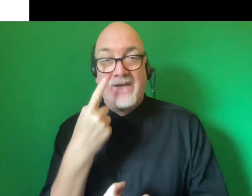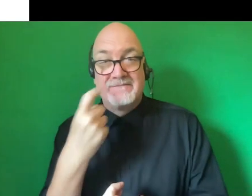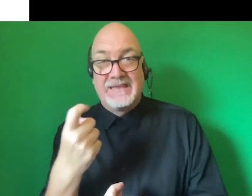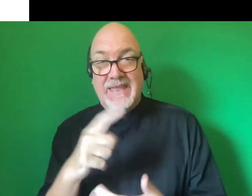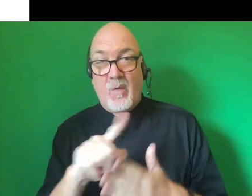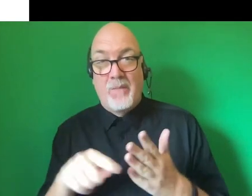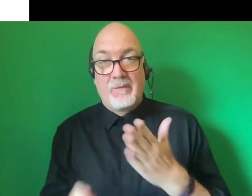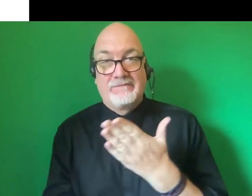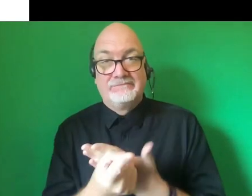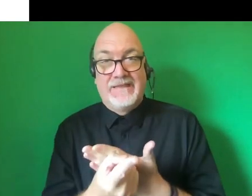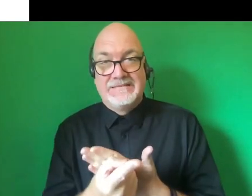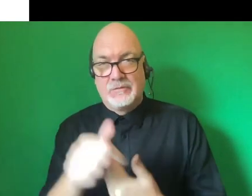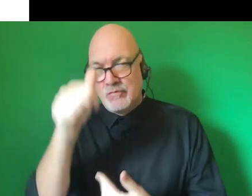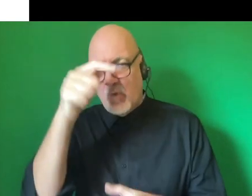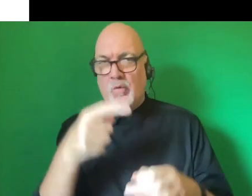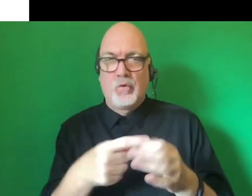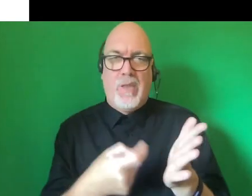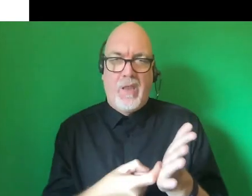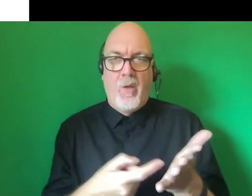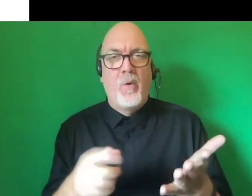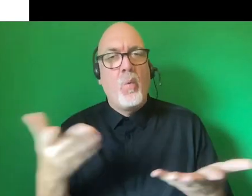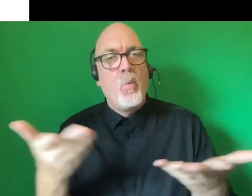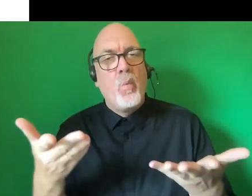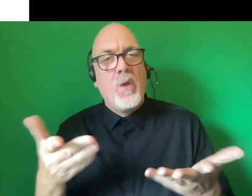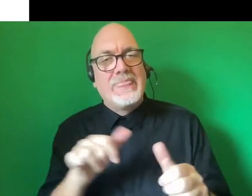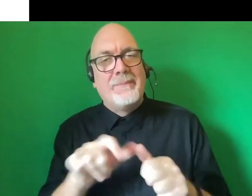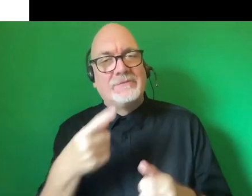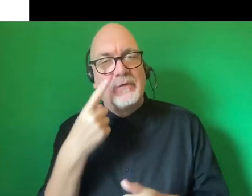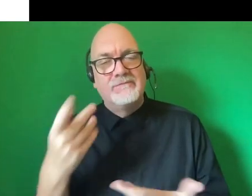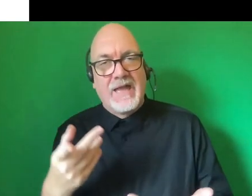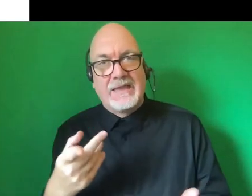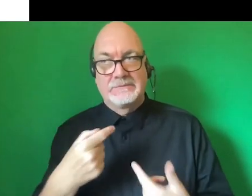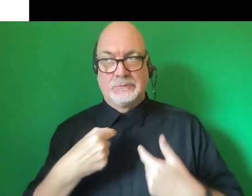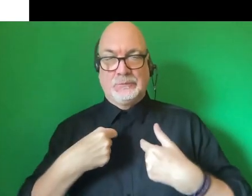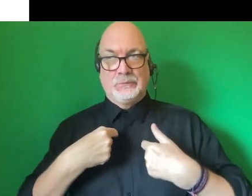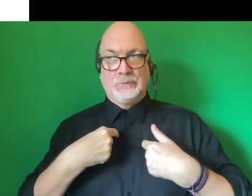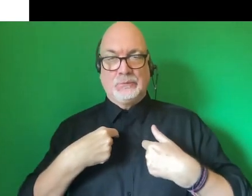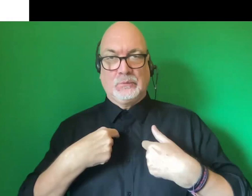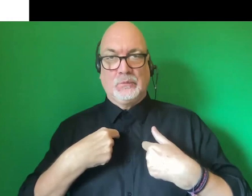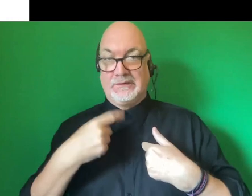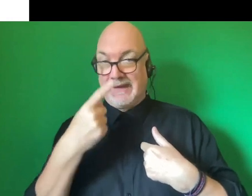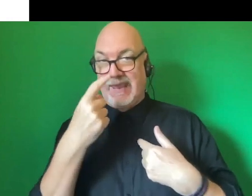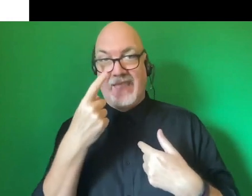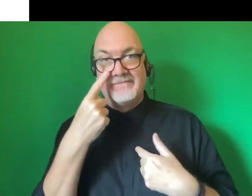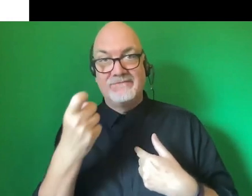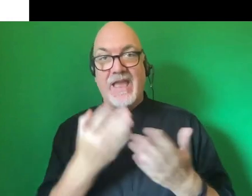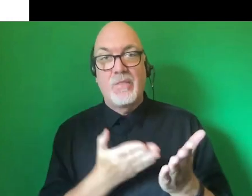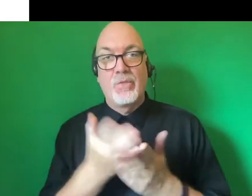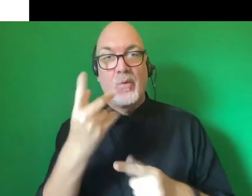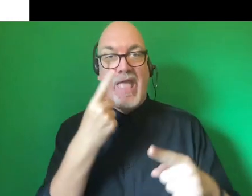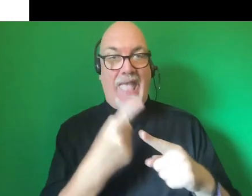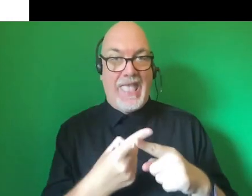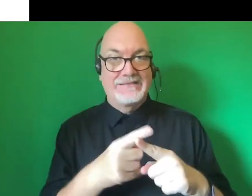a QR code there, but where's best to sort of direct people to? Okay, so you'll be able to find it